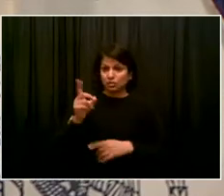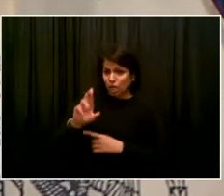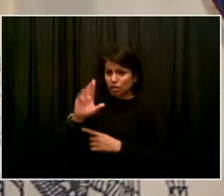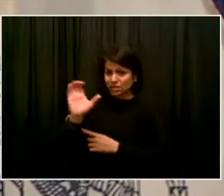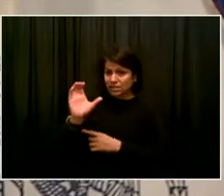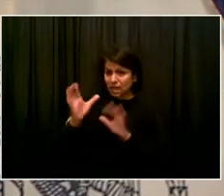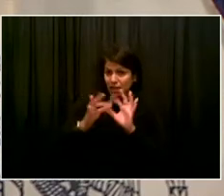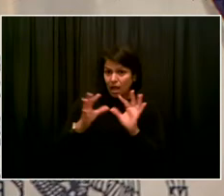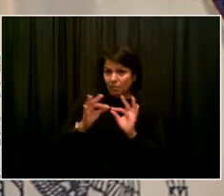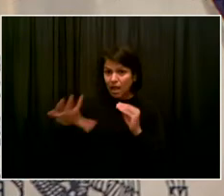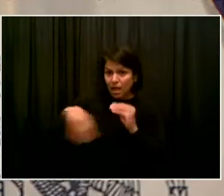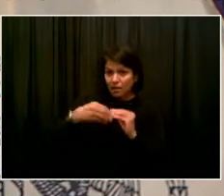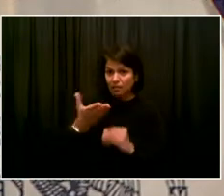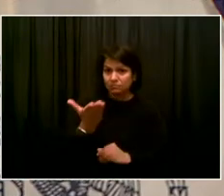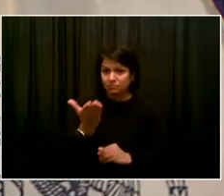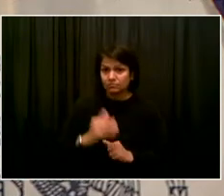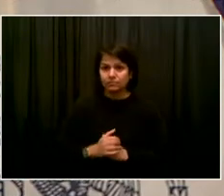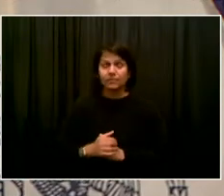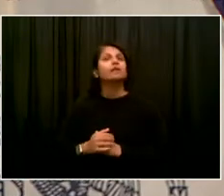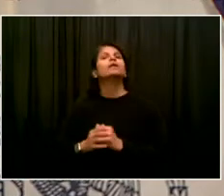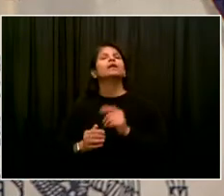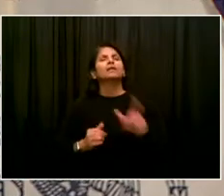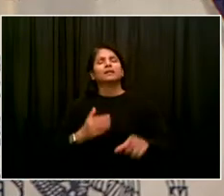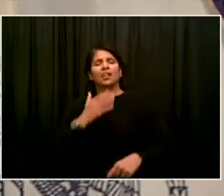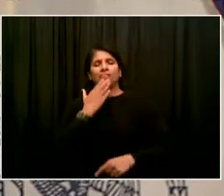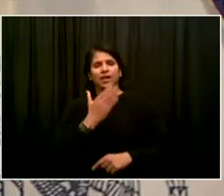Thank you, sir. Just briefly to say that